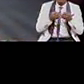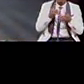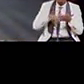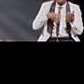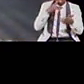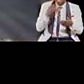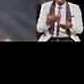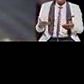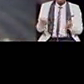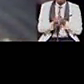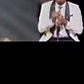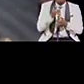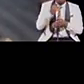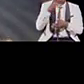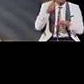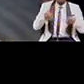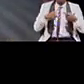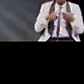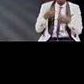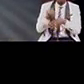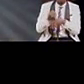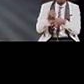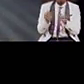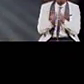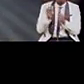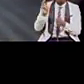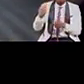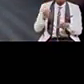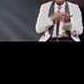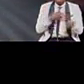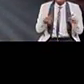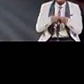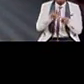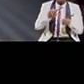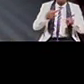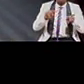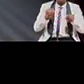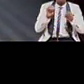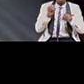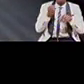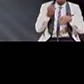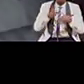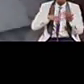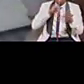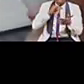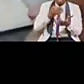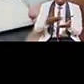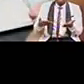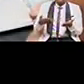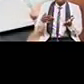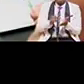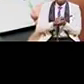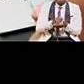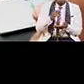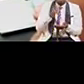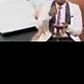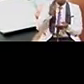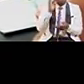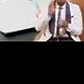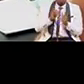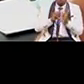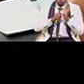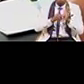are going to share with them? And you, as you are going to them, what is it that you are going to emphasize? We're